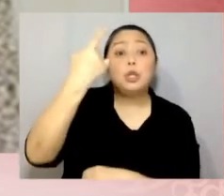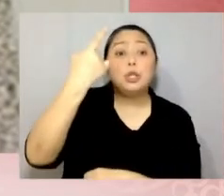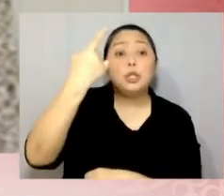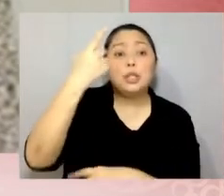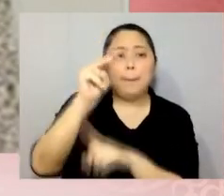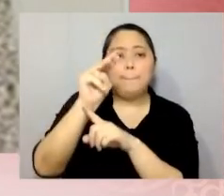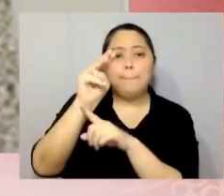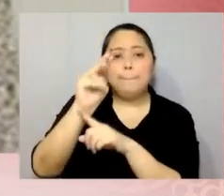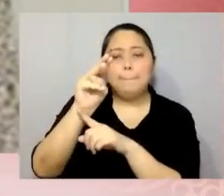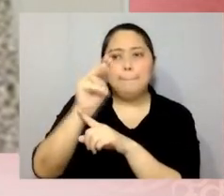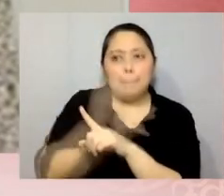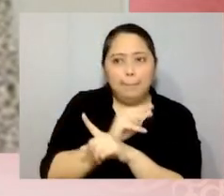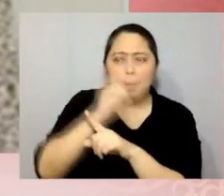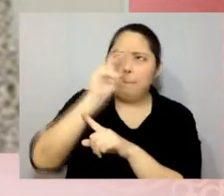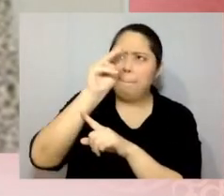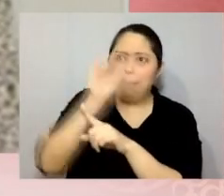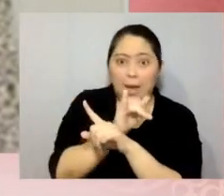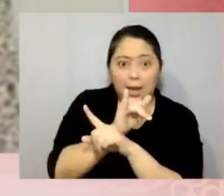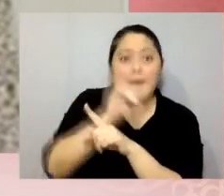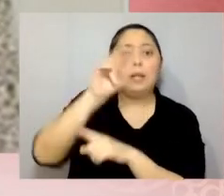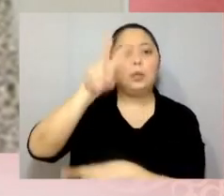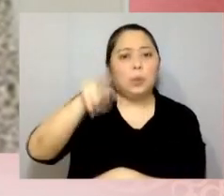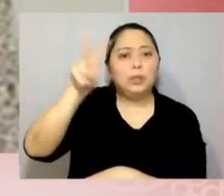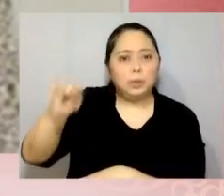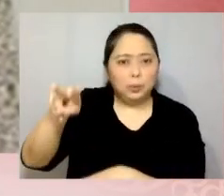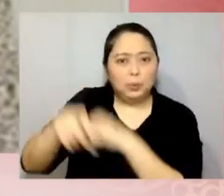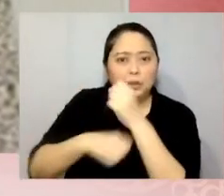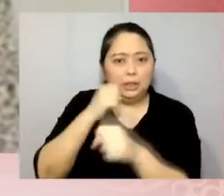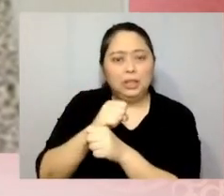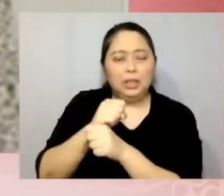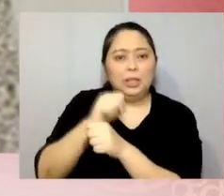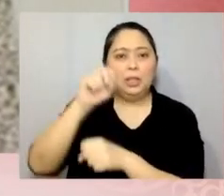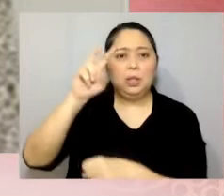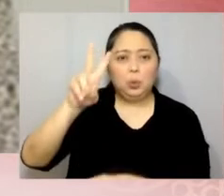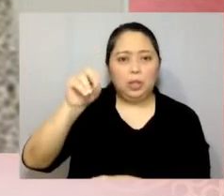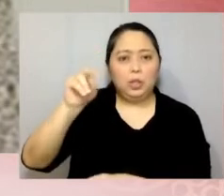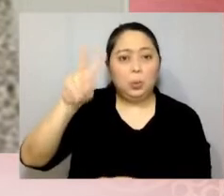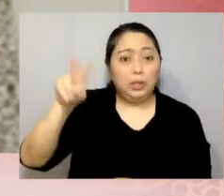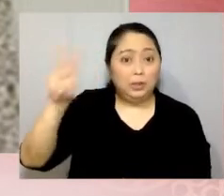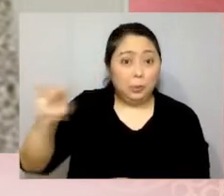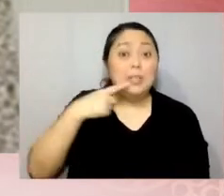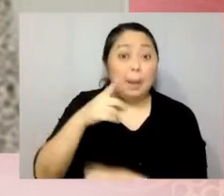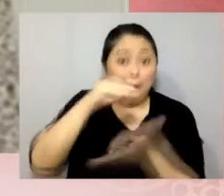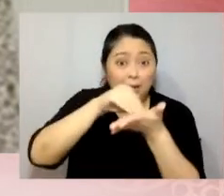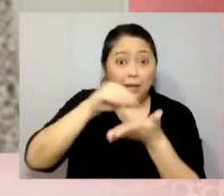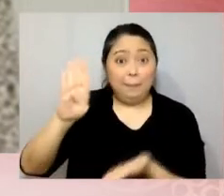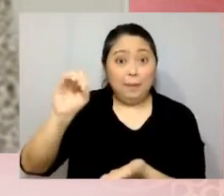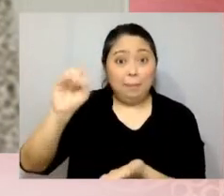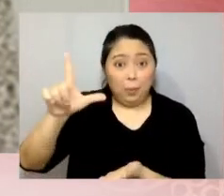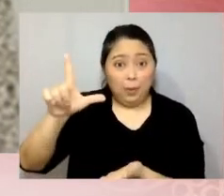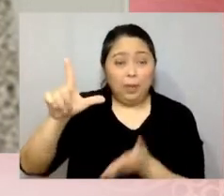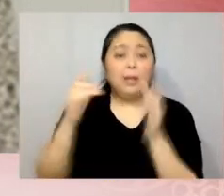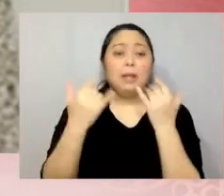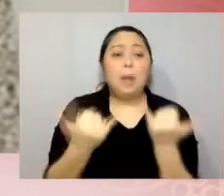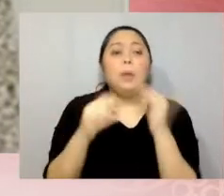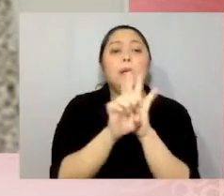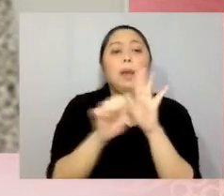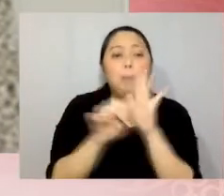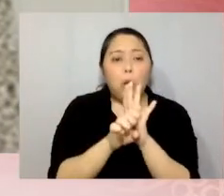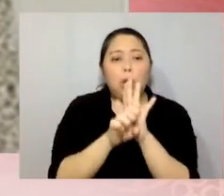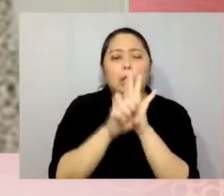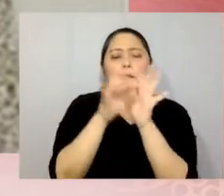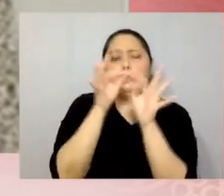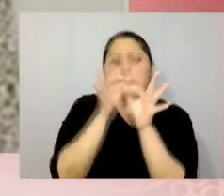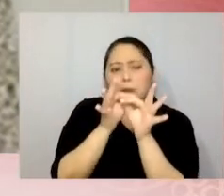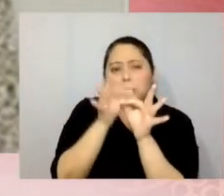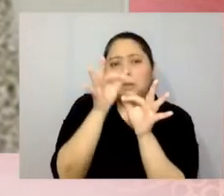in May 22, 2022, as provided in the BOL. Suppose that the BTA or extension